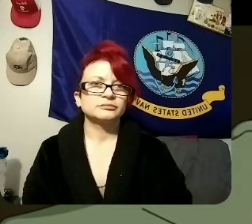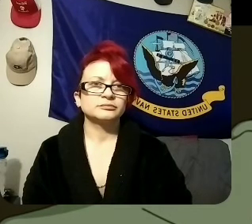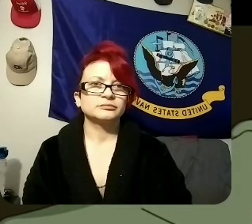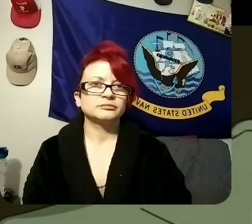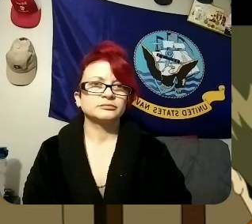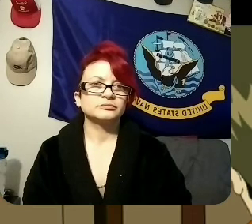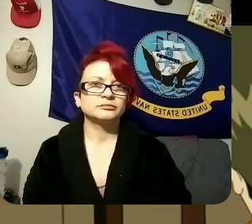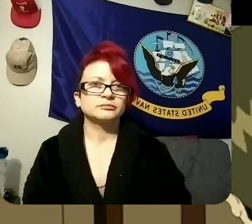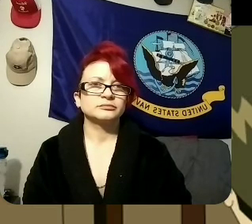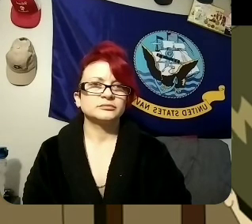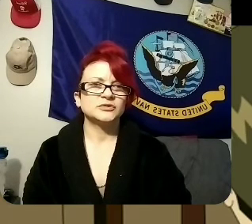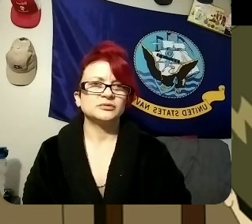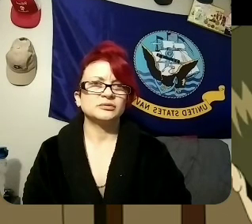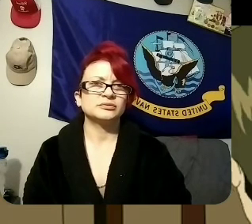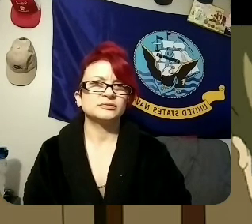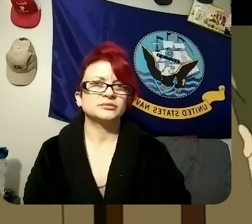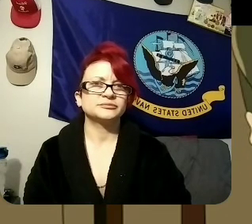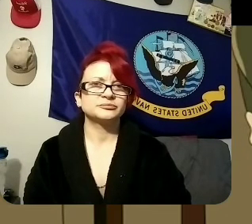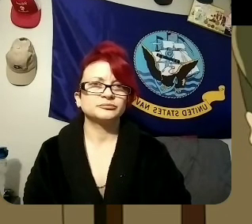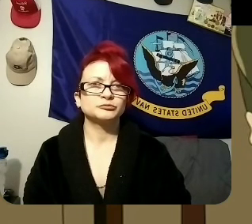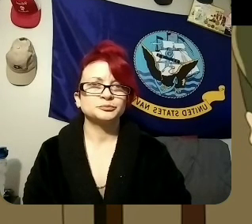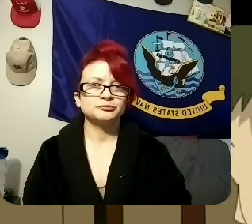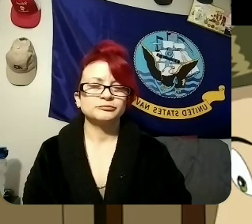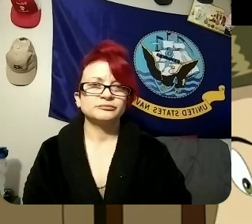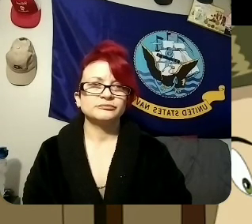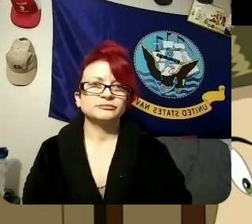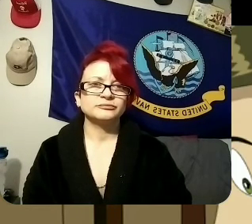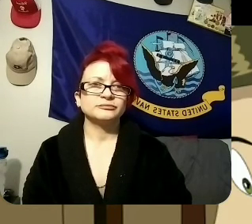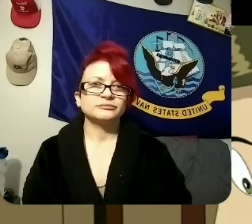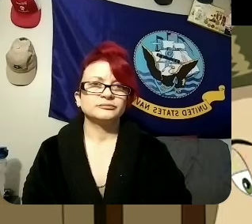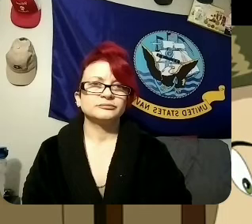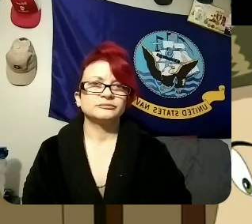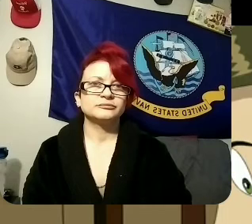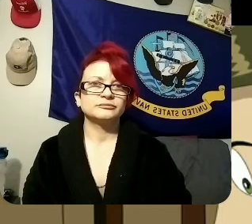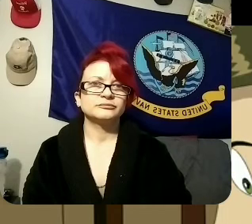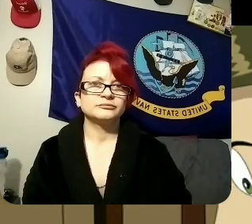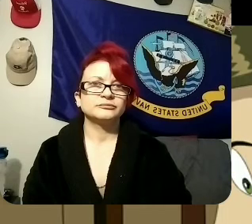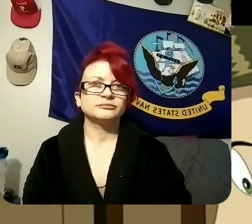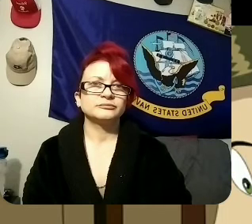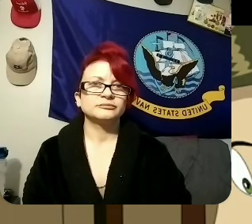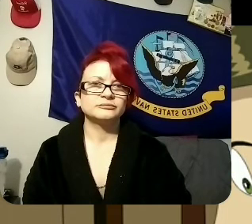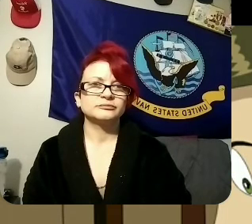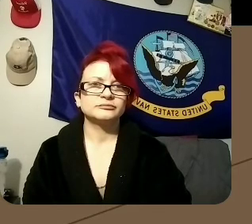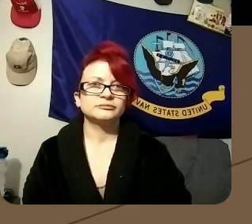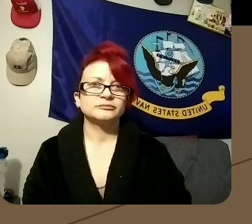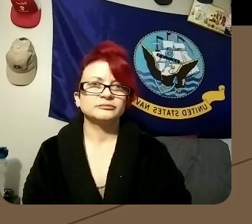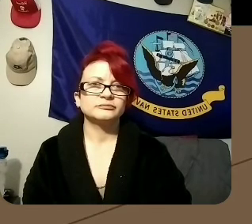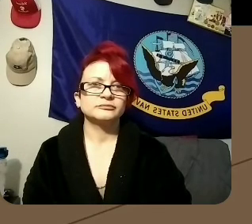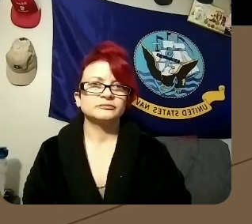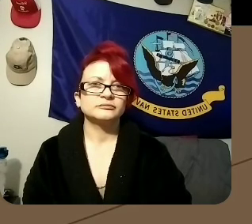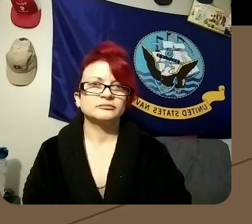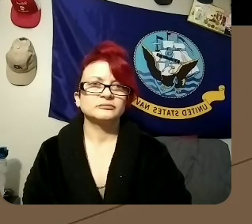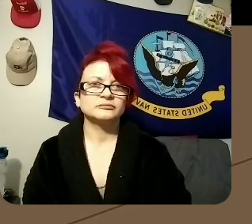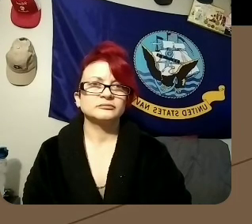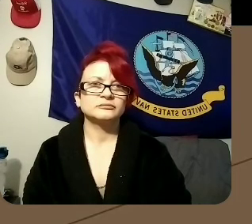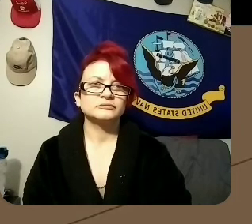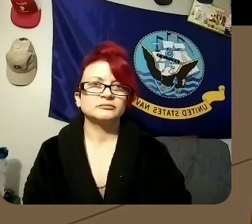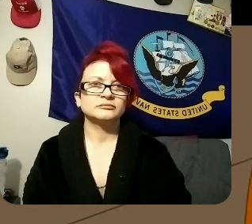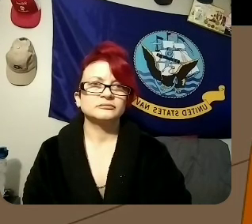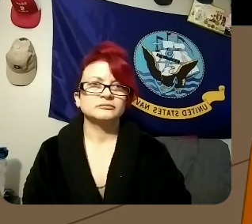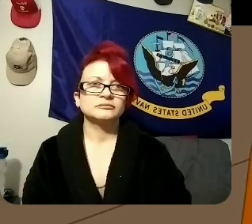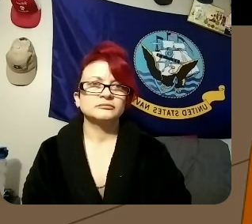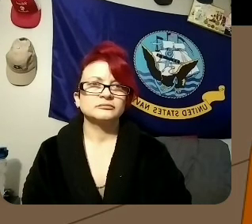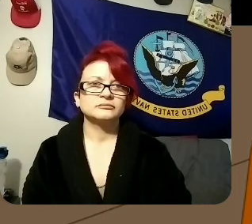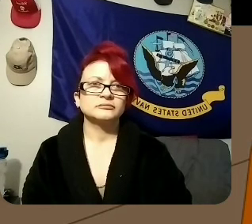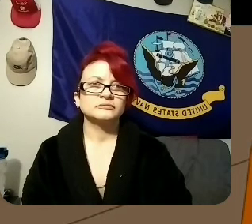I had to go to work. I threw on my jacket as I was about to head to the construction site, and I put my hand in my pocket and noticed